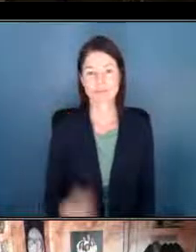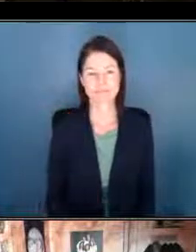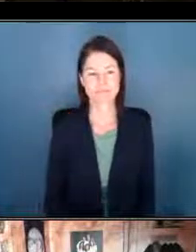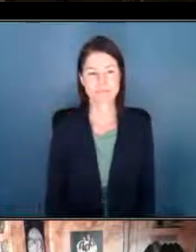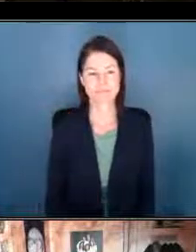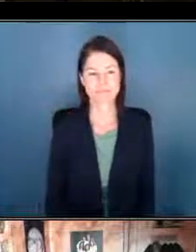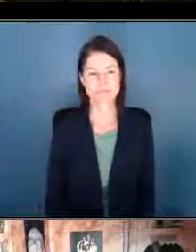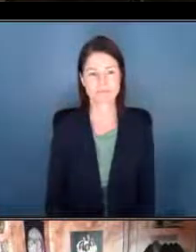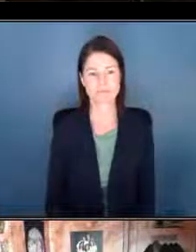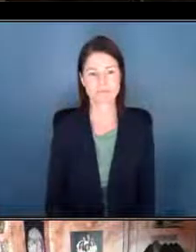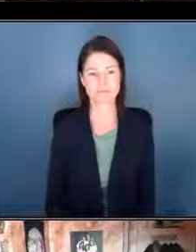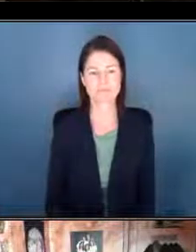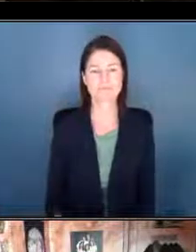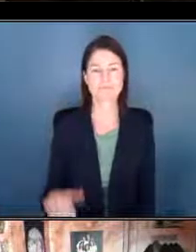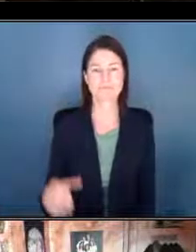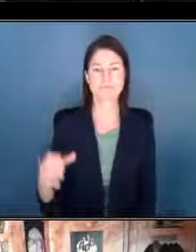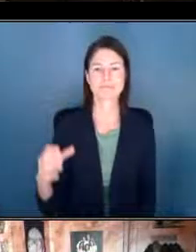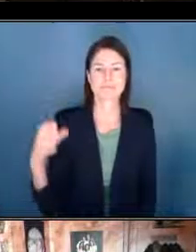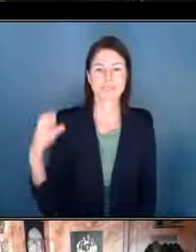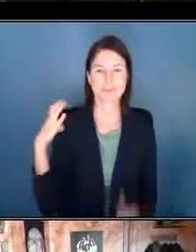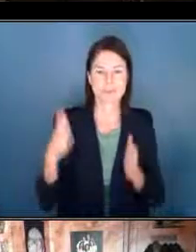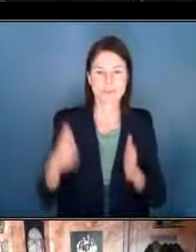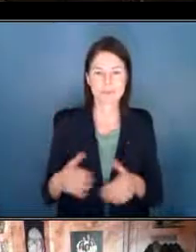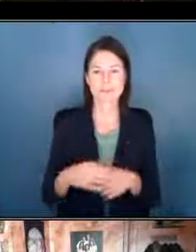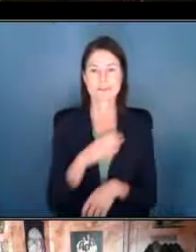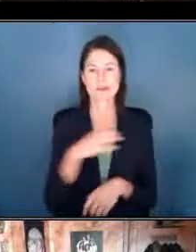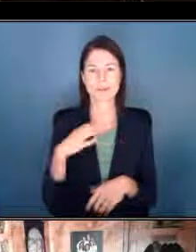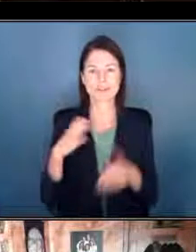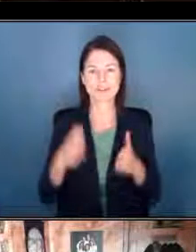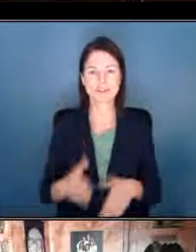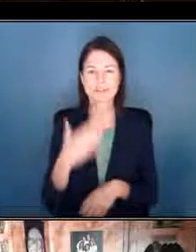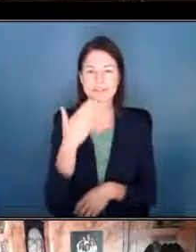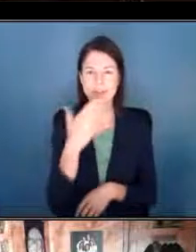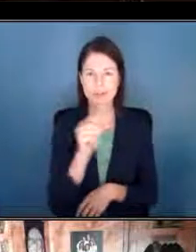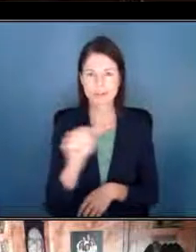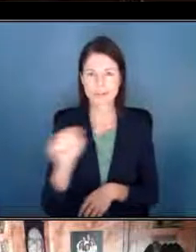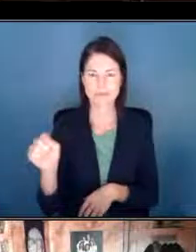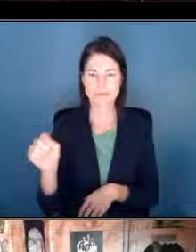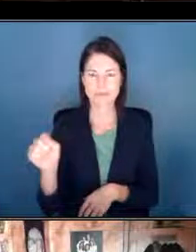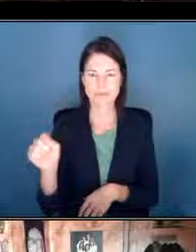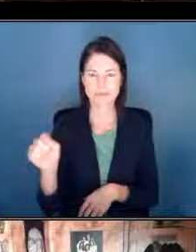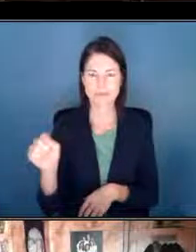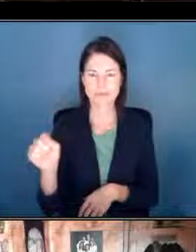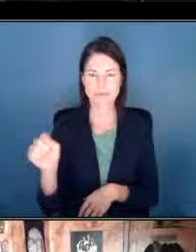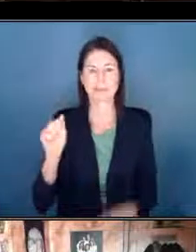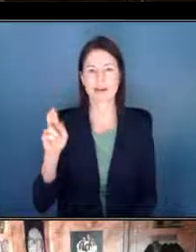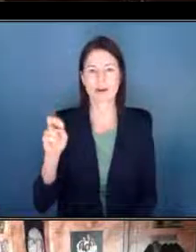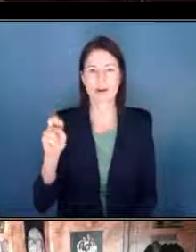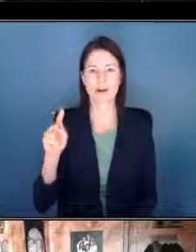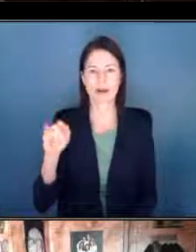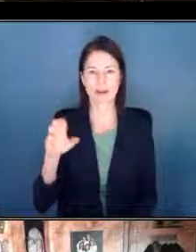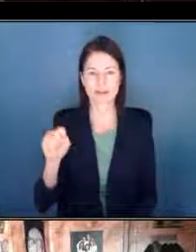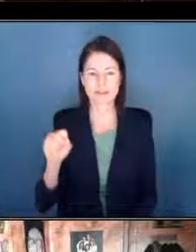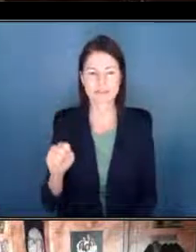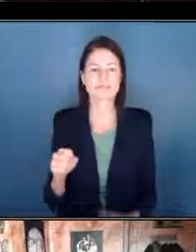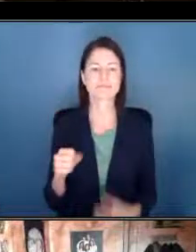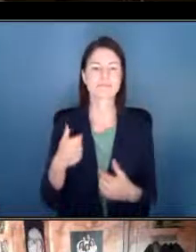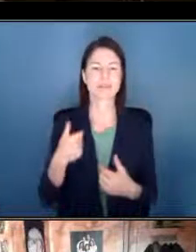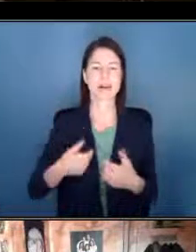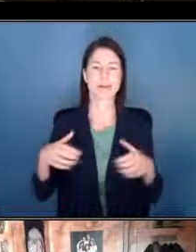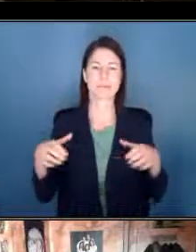Madam Chair and Commissioners, for the opportunity to provide a brief update on the Division of Aeronautics. My name is Marlon Flournoy, and I'm acting as